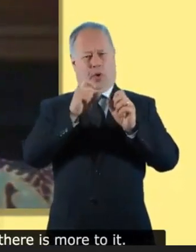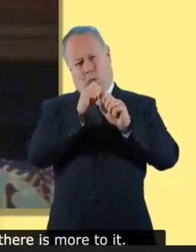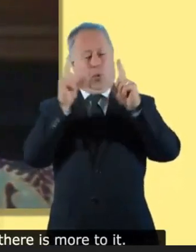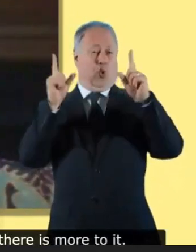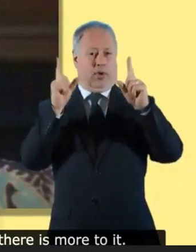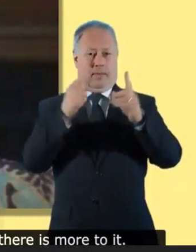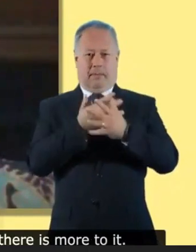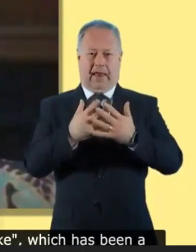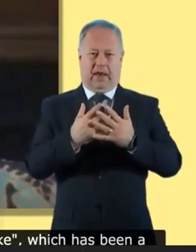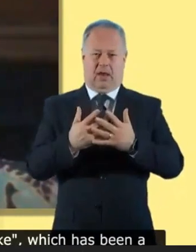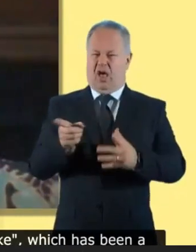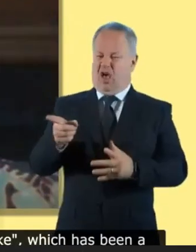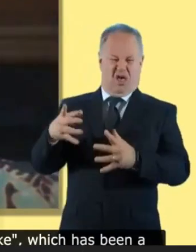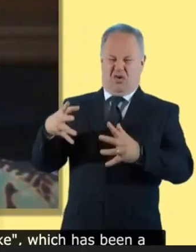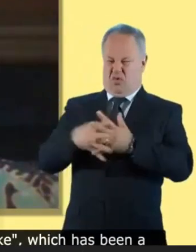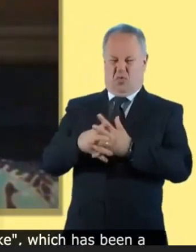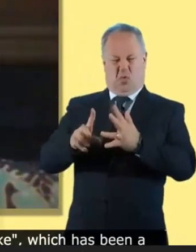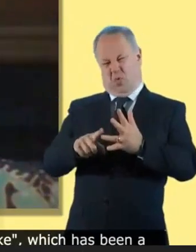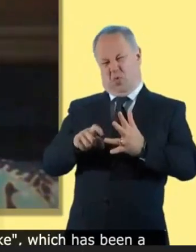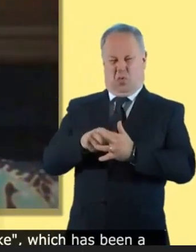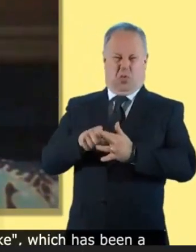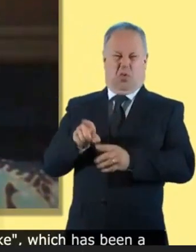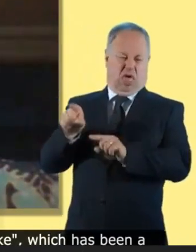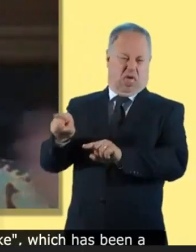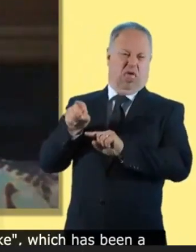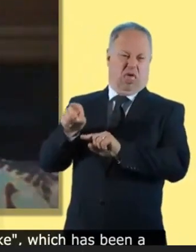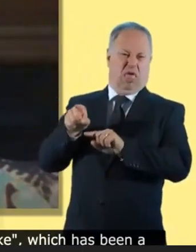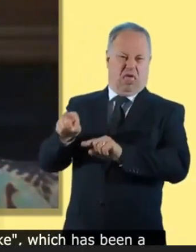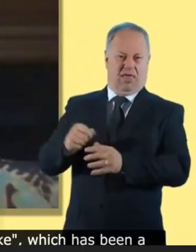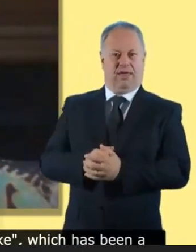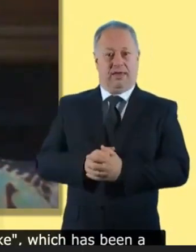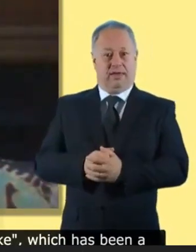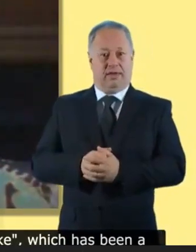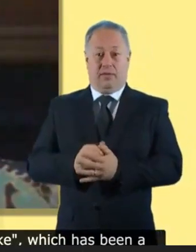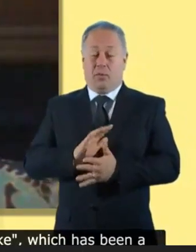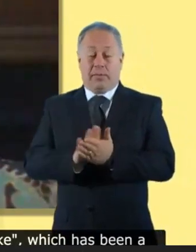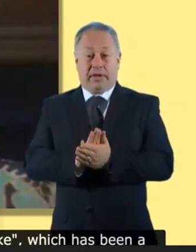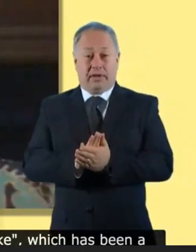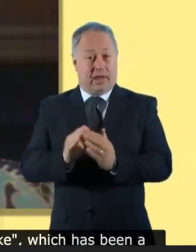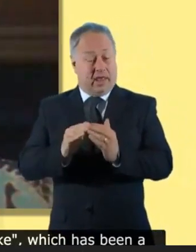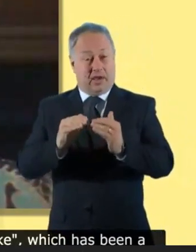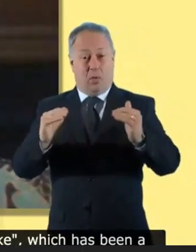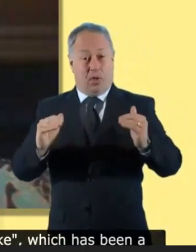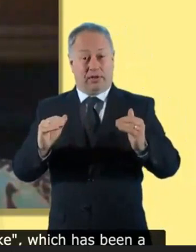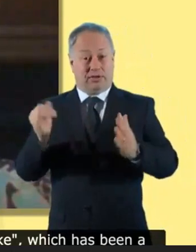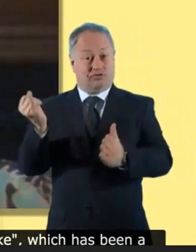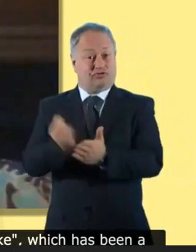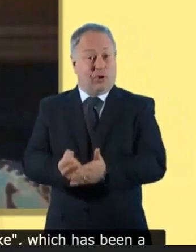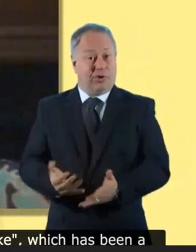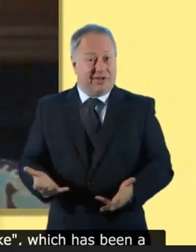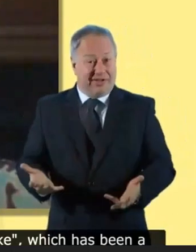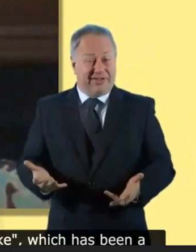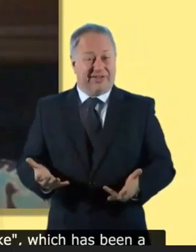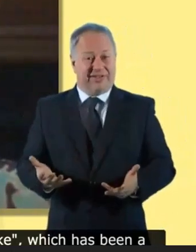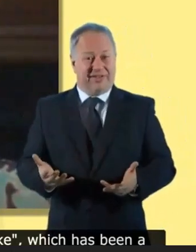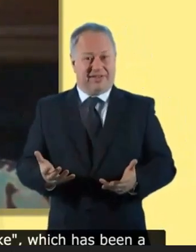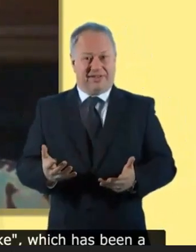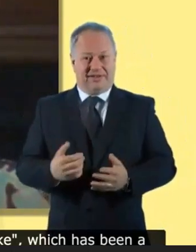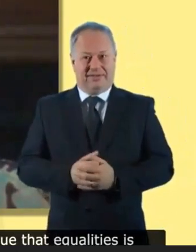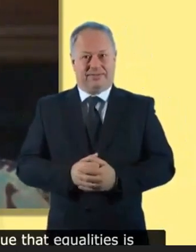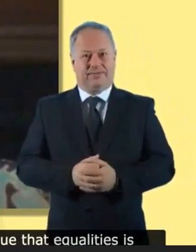online and sometimes in person to argue that equalities and arguing for it is some kind of a diversion from the struggle for